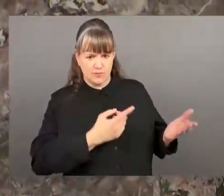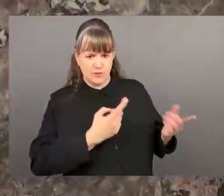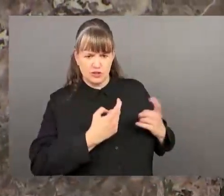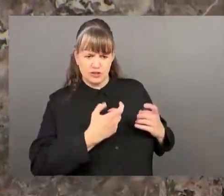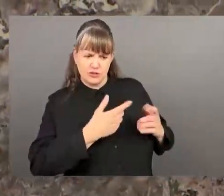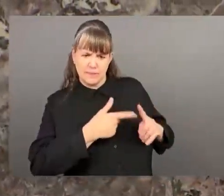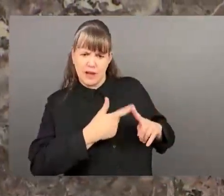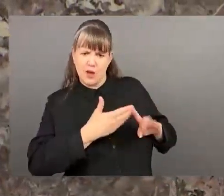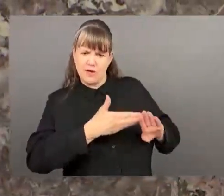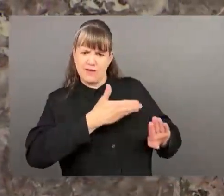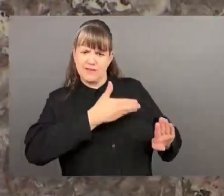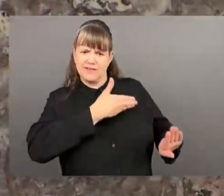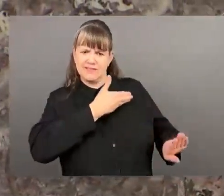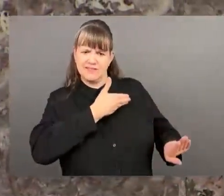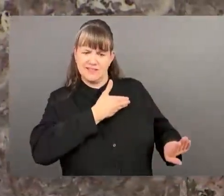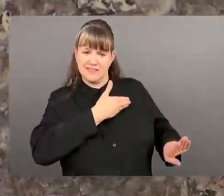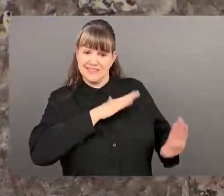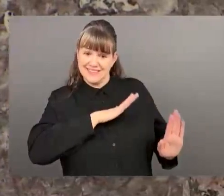2023.